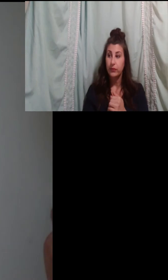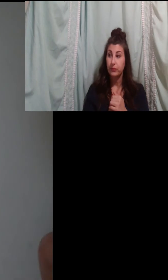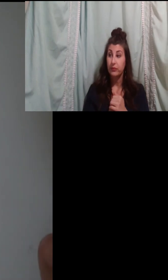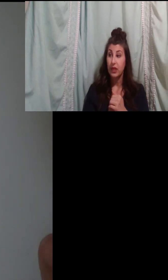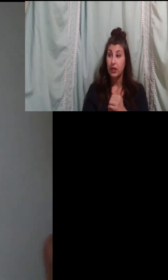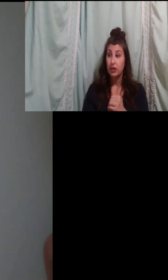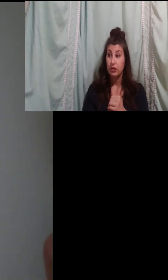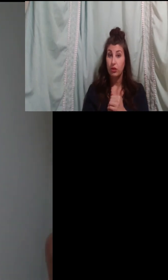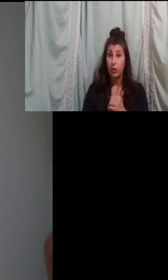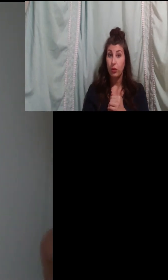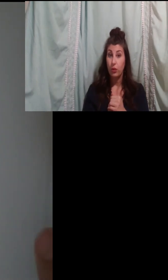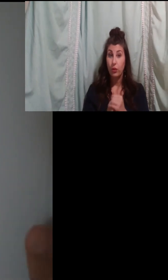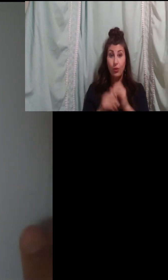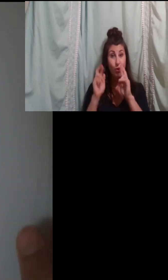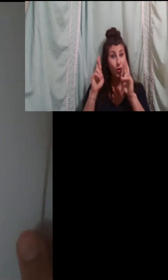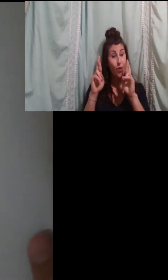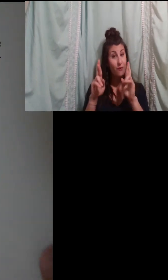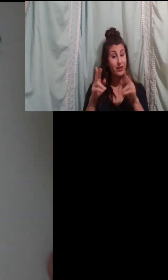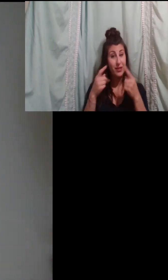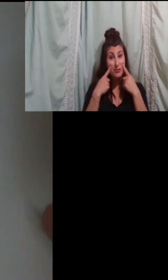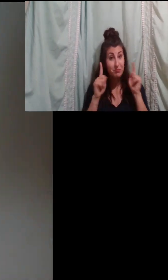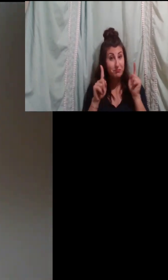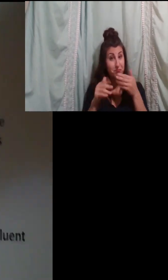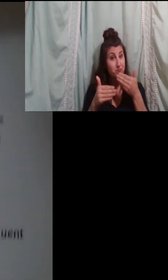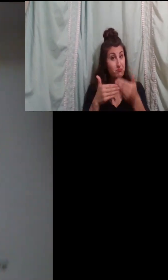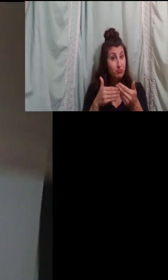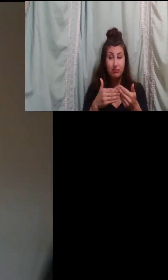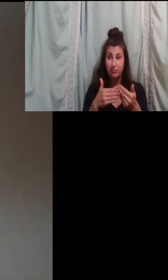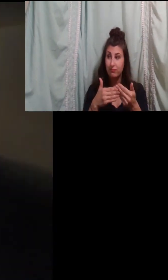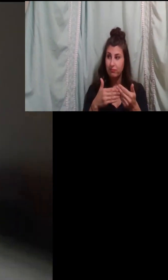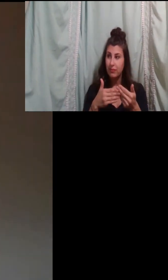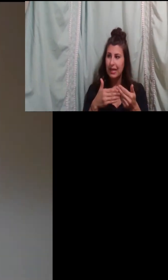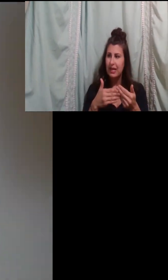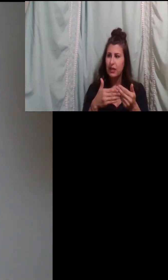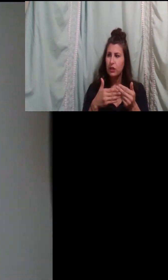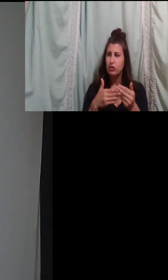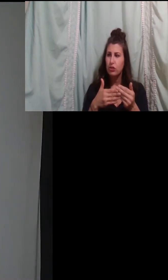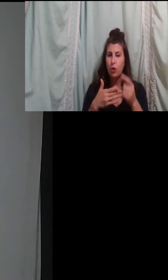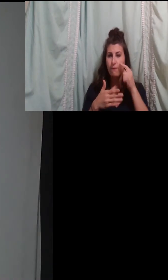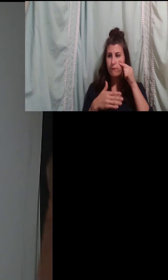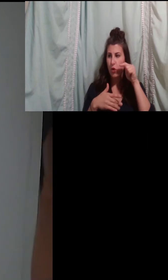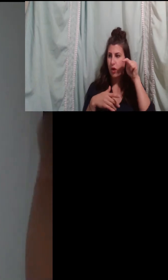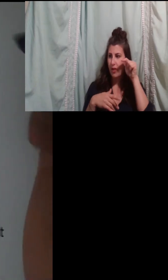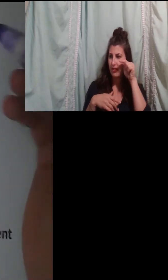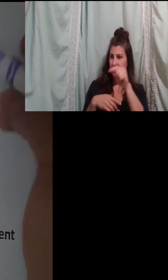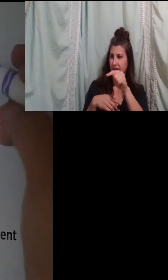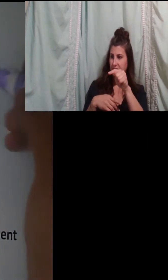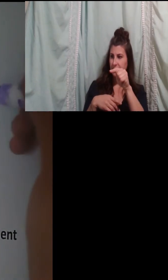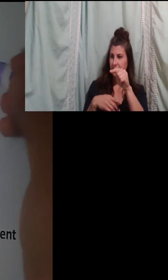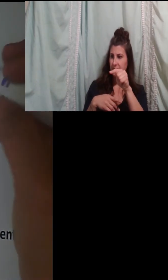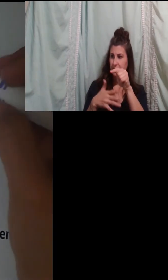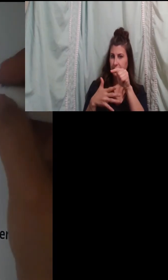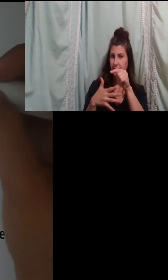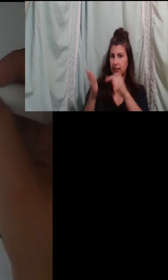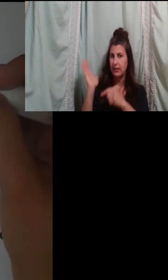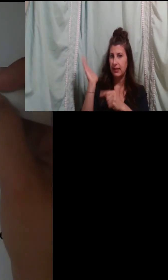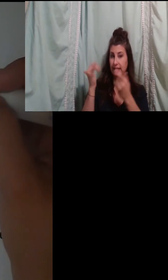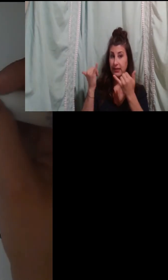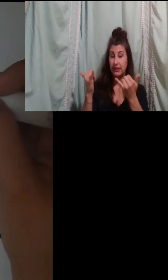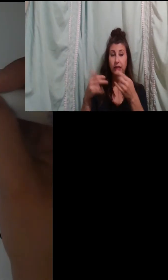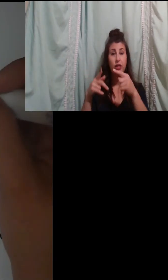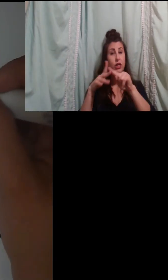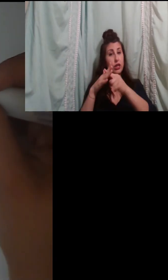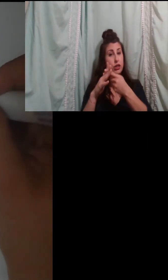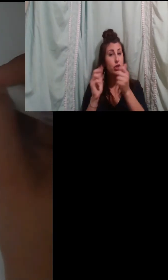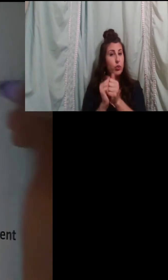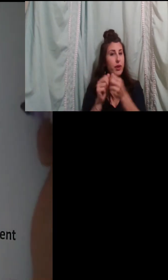types. So hopefully you did well. Alright, so for this whole lesson today, we started off